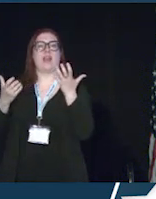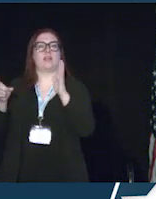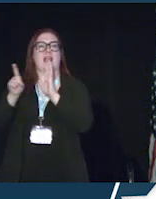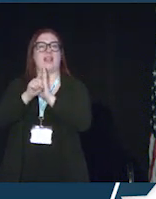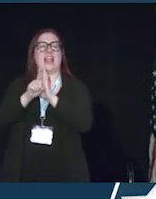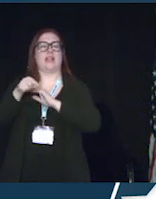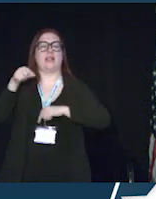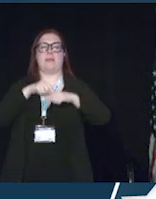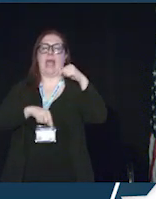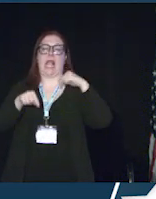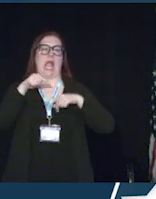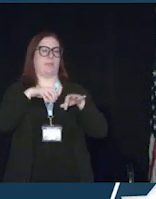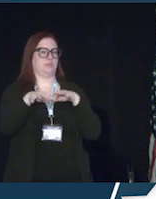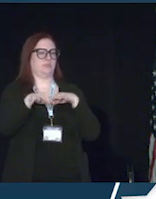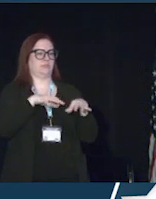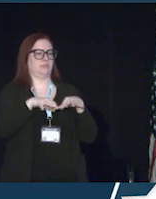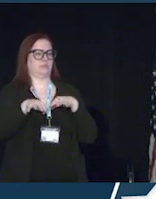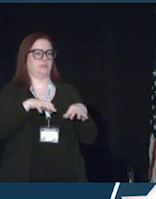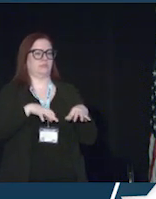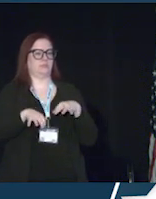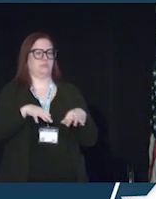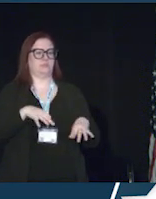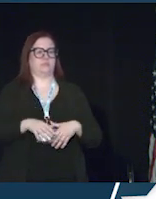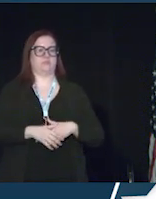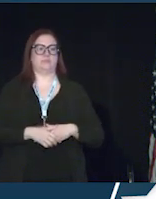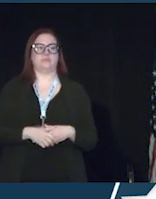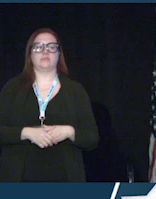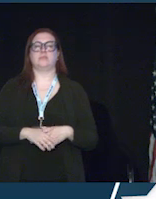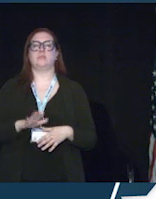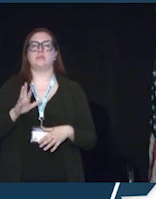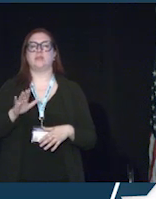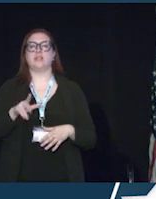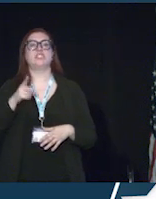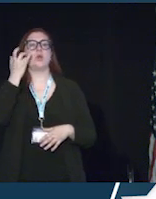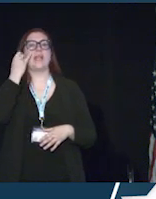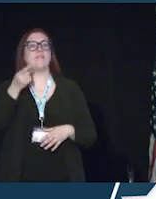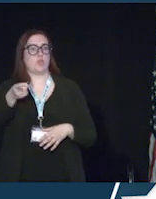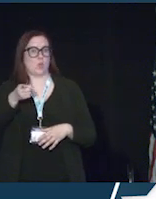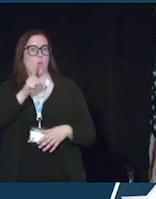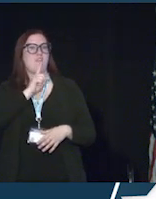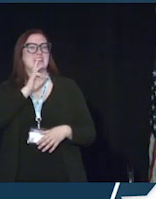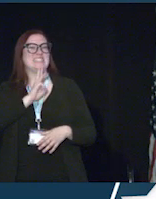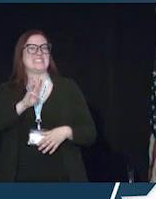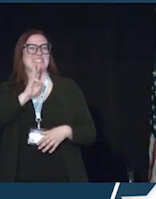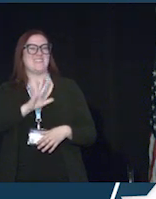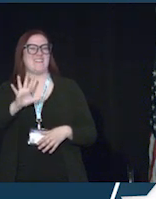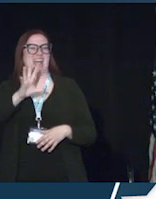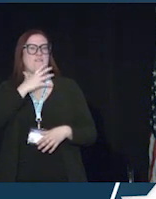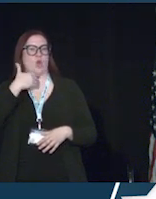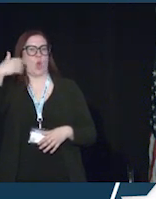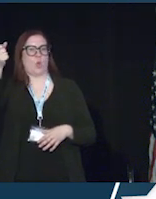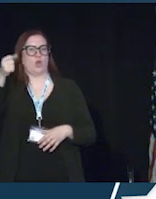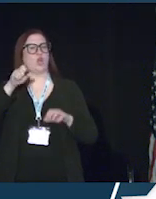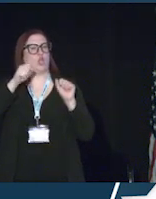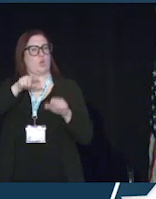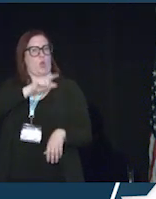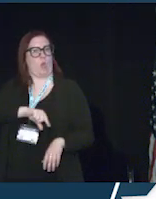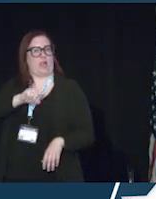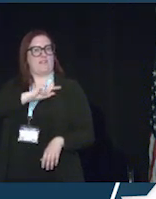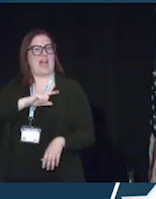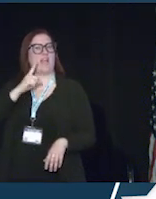back it up for a second. Because if you are 65 and older, they will qualify for a silver